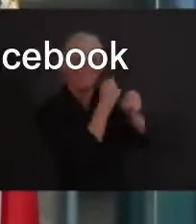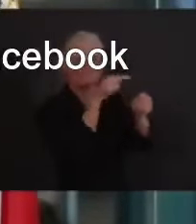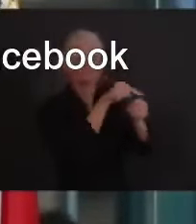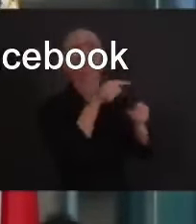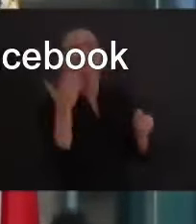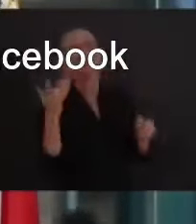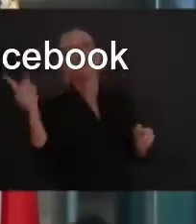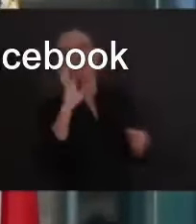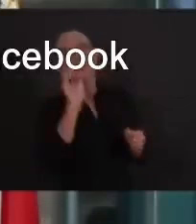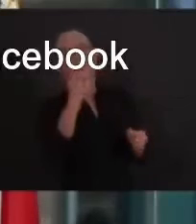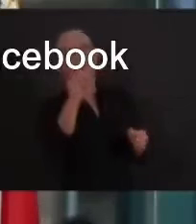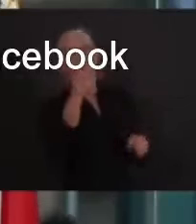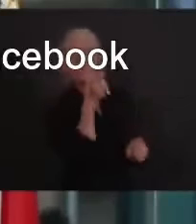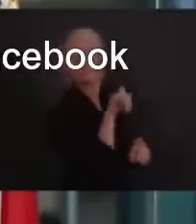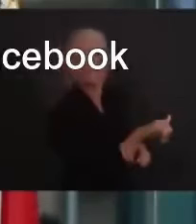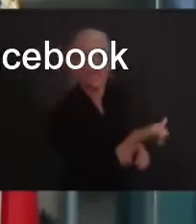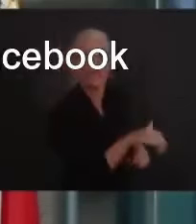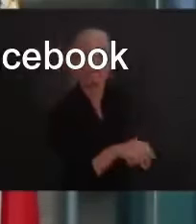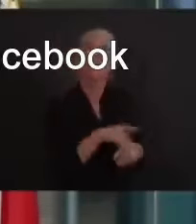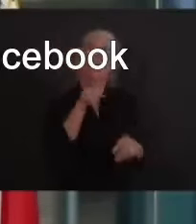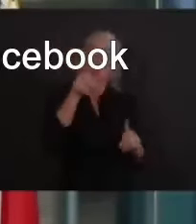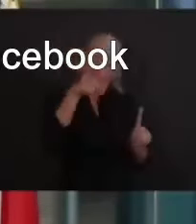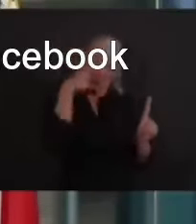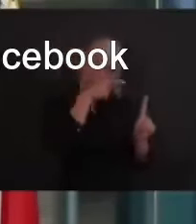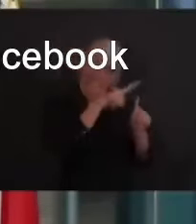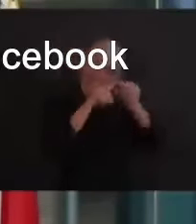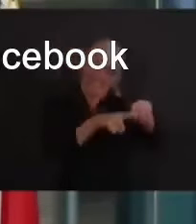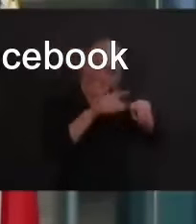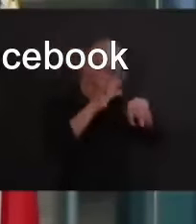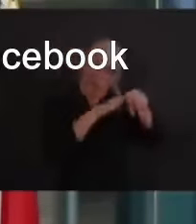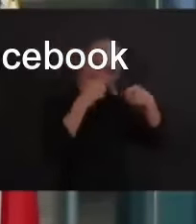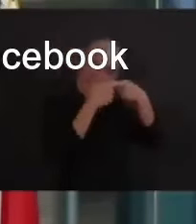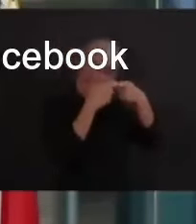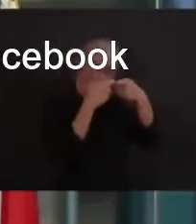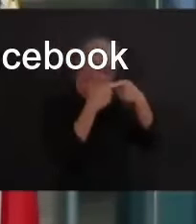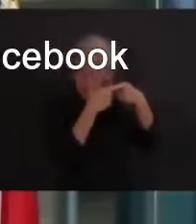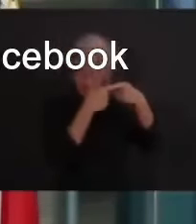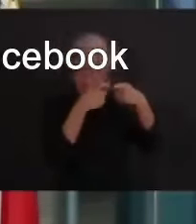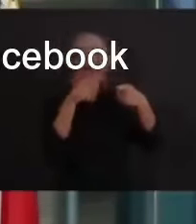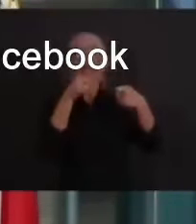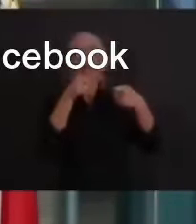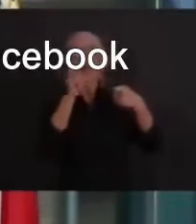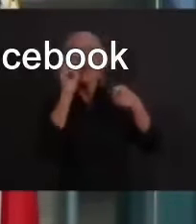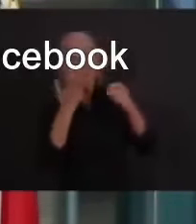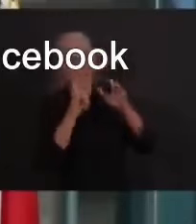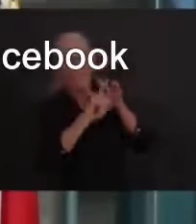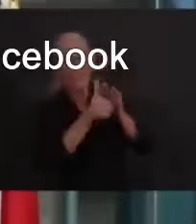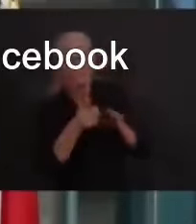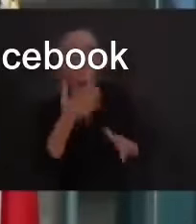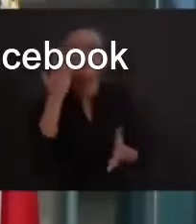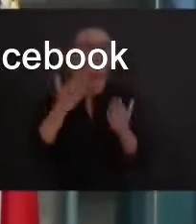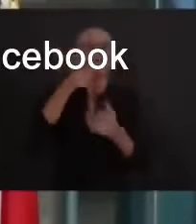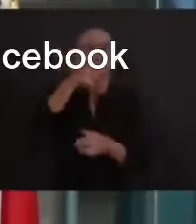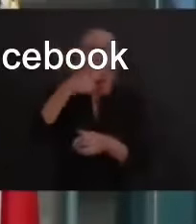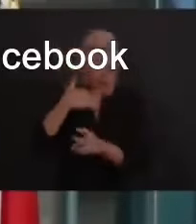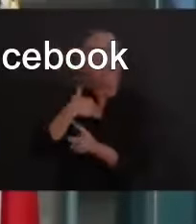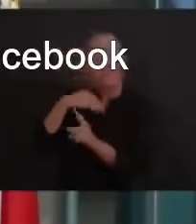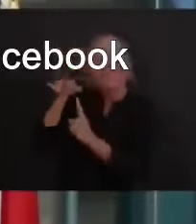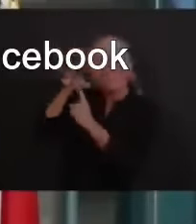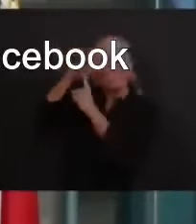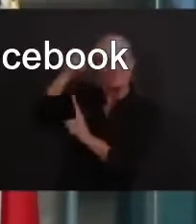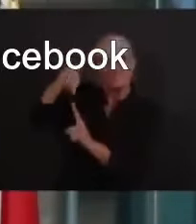If you are dependent on power, you will need to evacuate. If you're dependent on a special set of circumstances, you'll need to evacuate. But if you're not one of